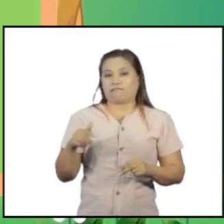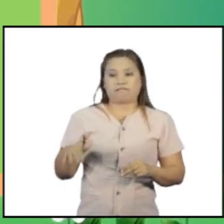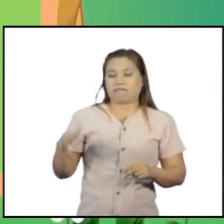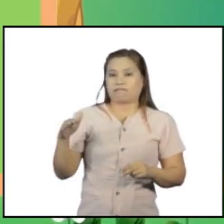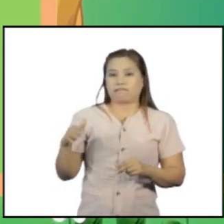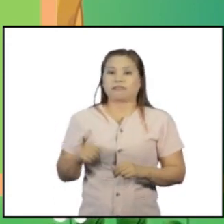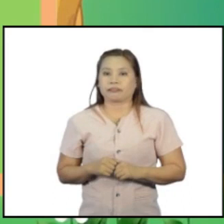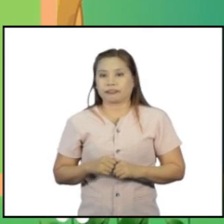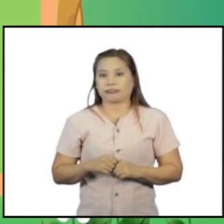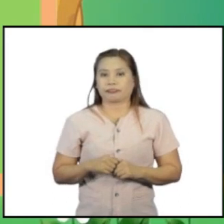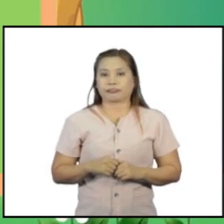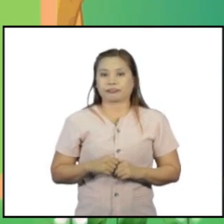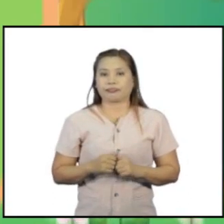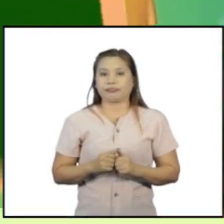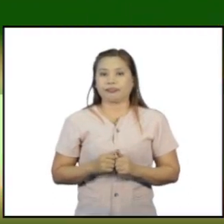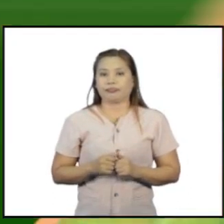him.